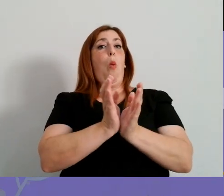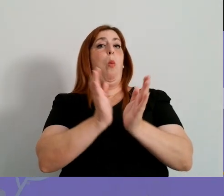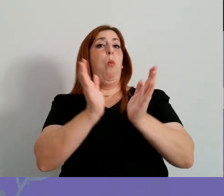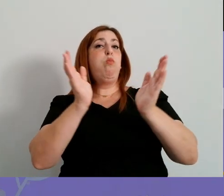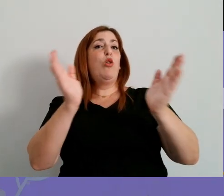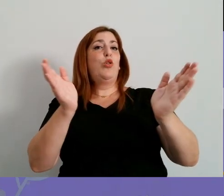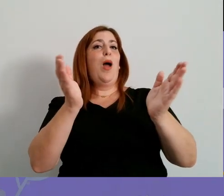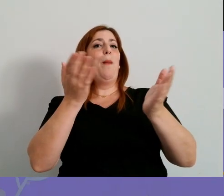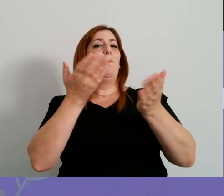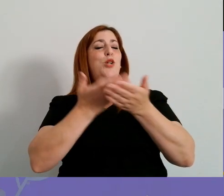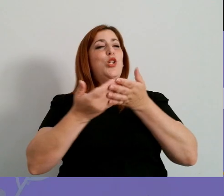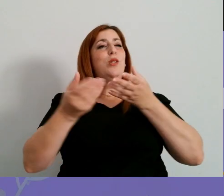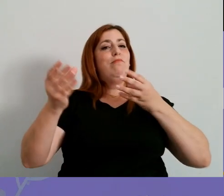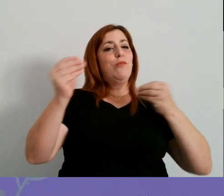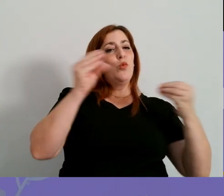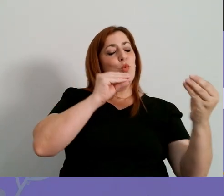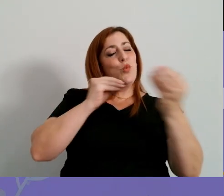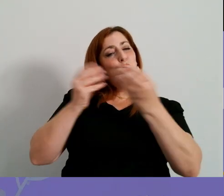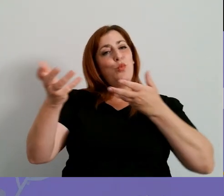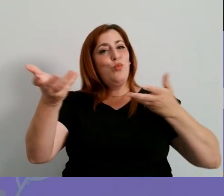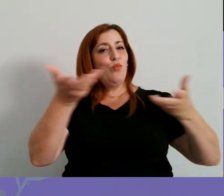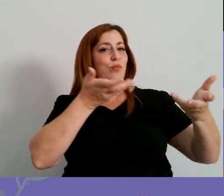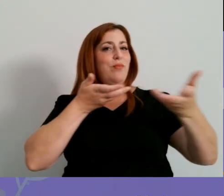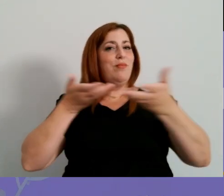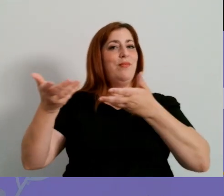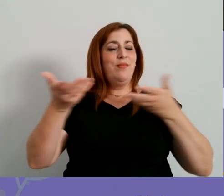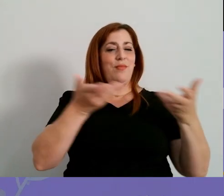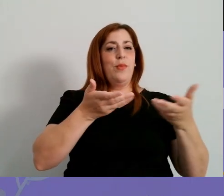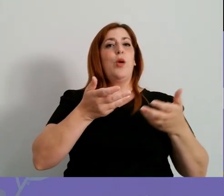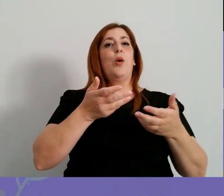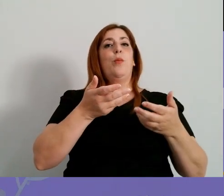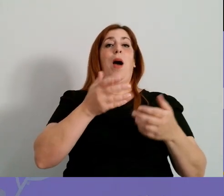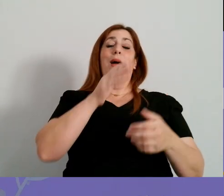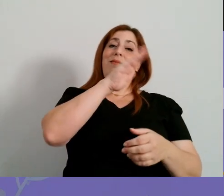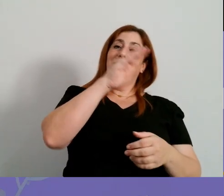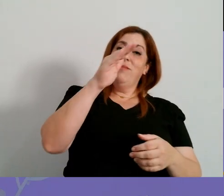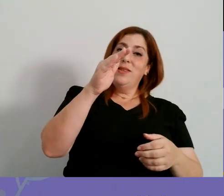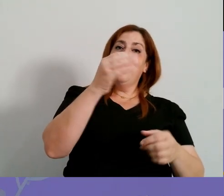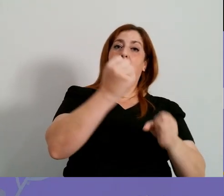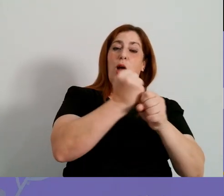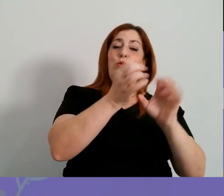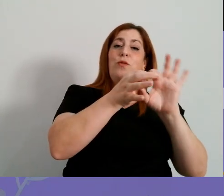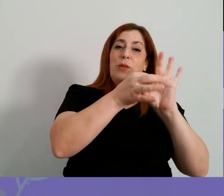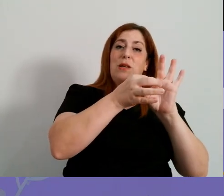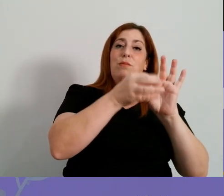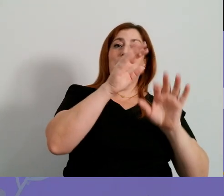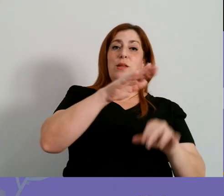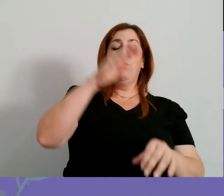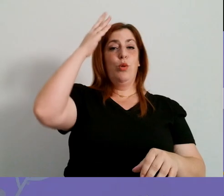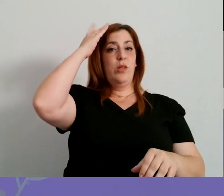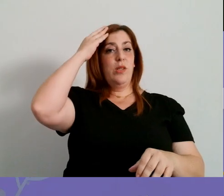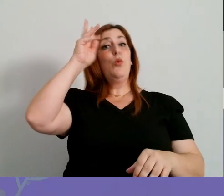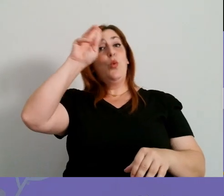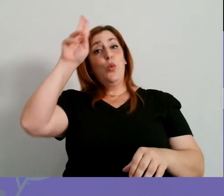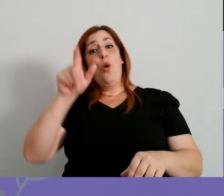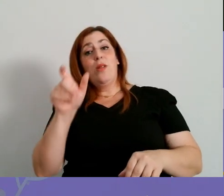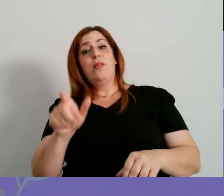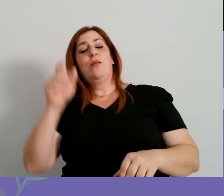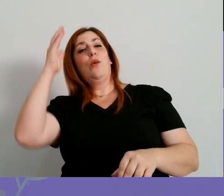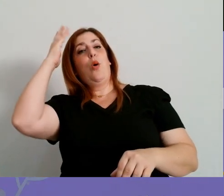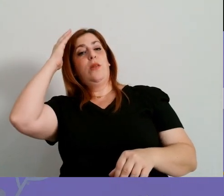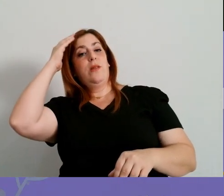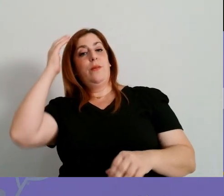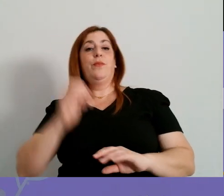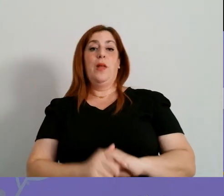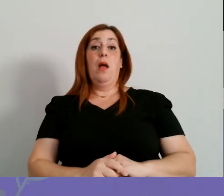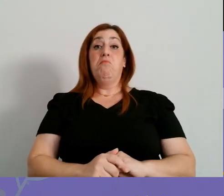for a discussion between the stakeholders and the autistic individuals themselves. We had quite a good turnout for the